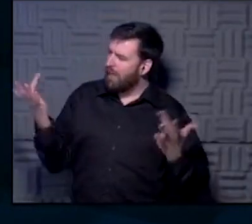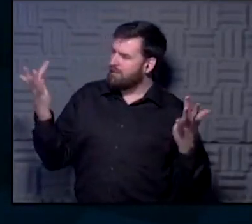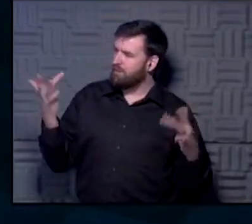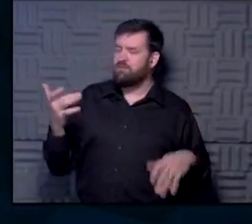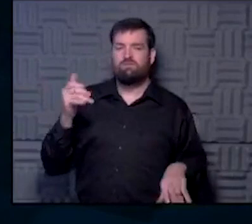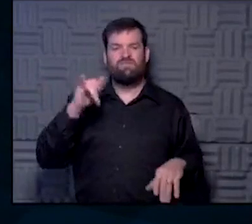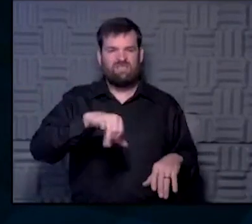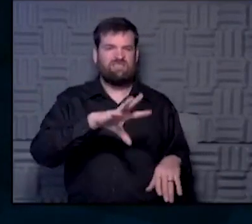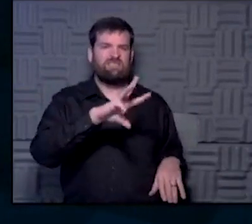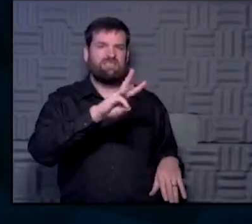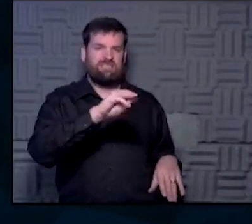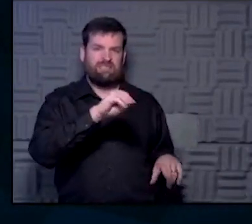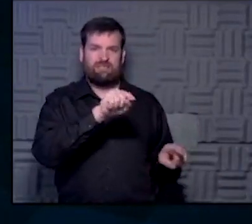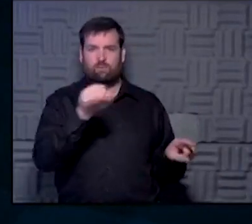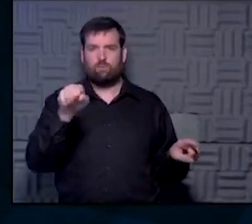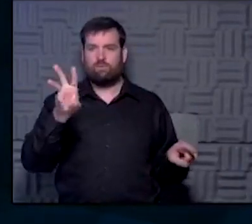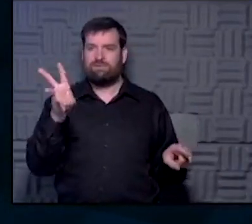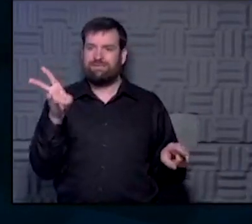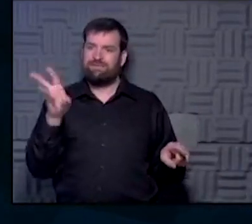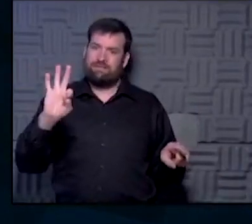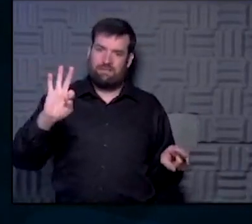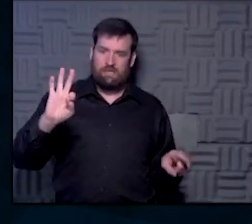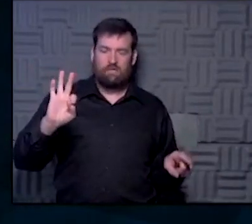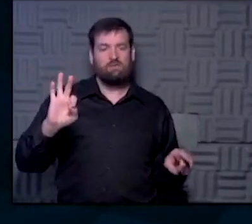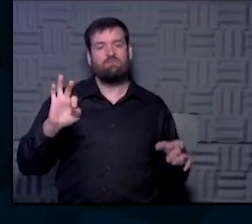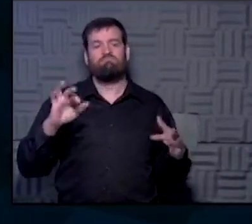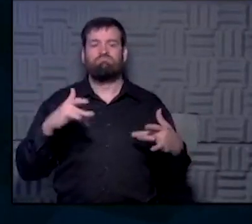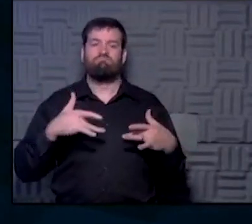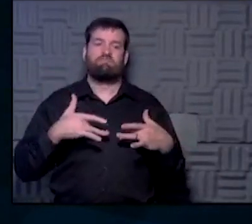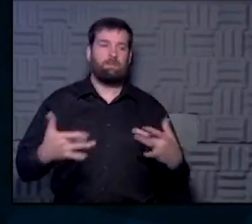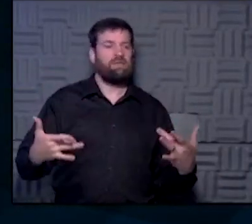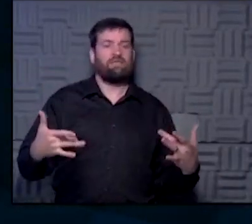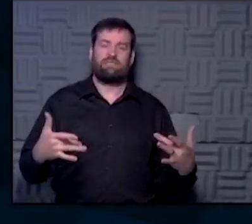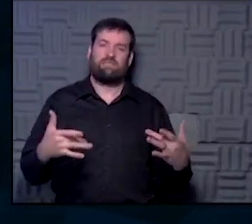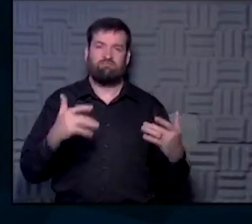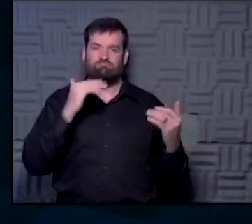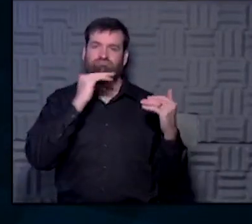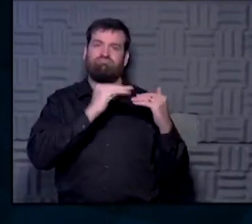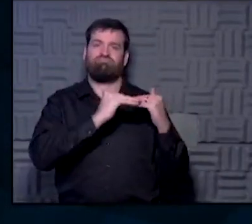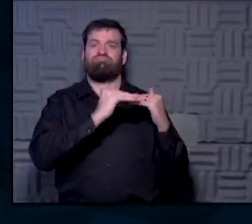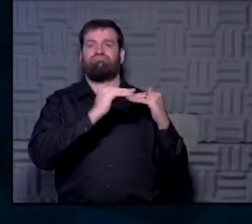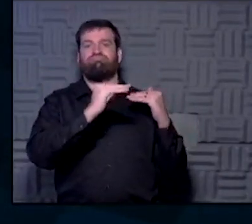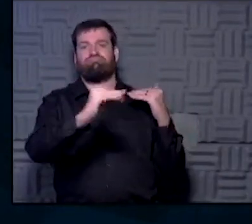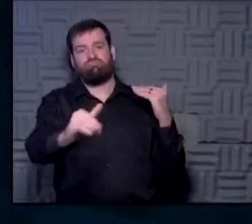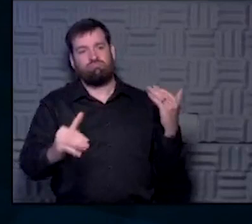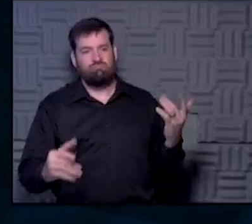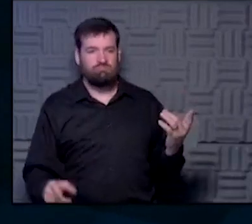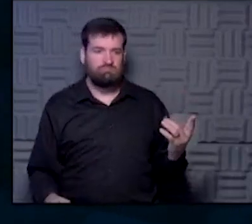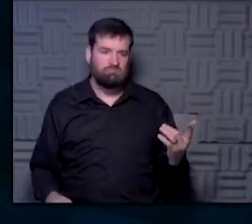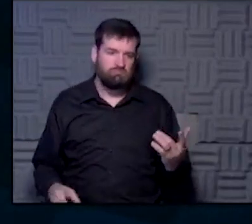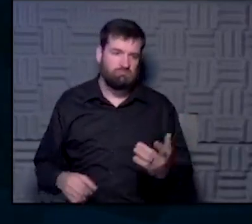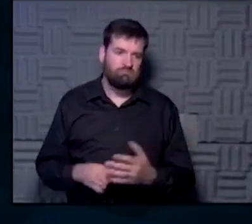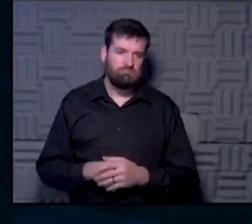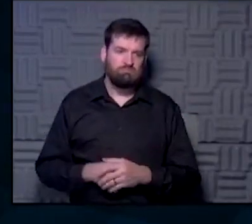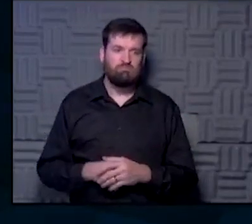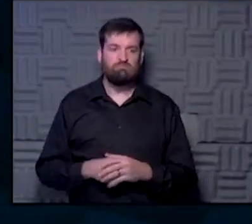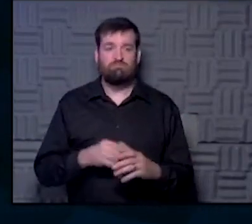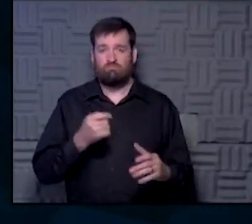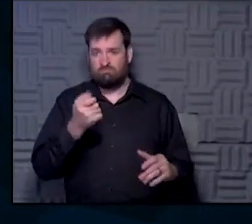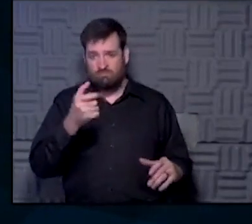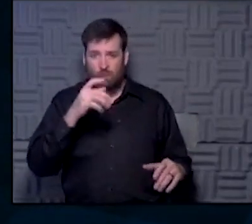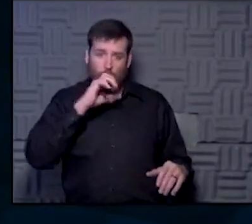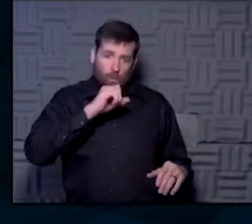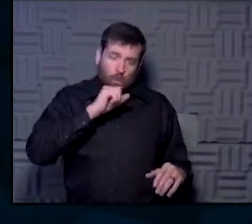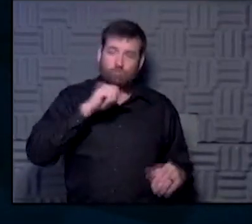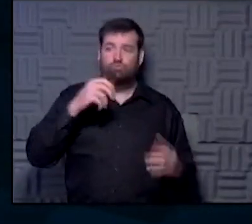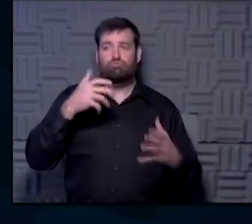60 to 69. Oh, 60 so that's to our group 69. that's kind of typically been real steady across, but that little bit of orange and then the